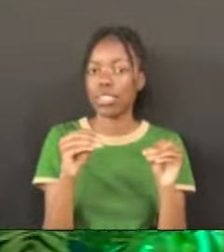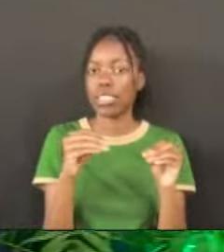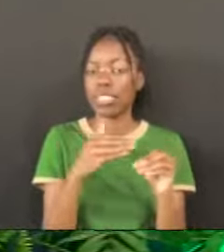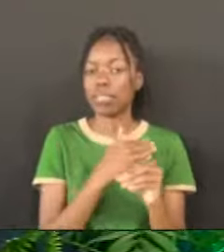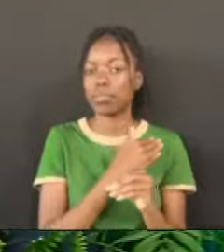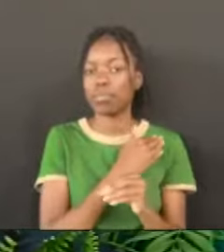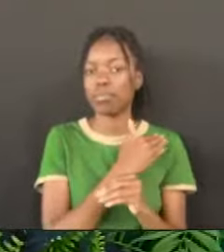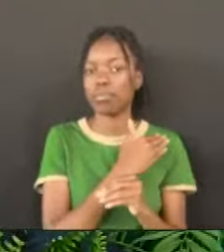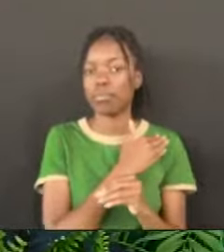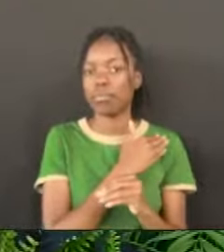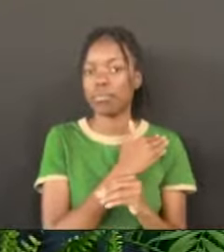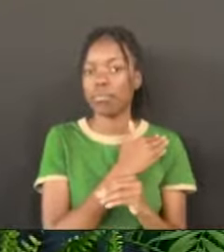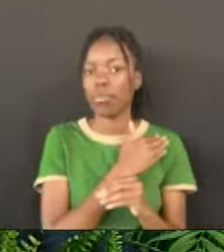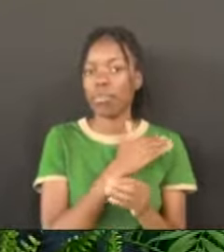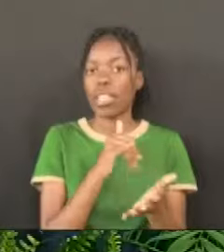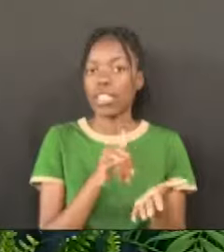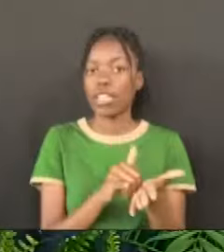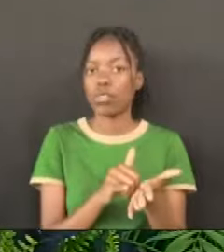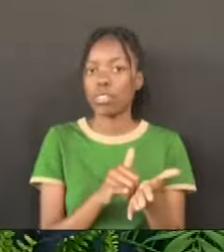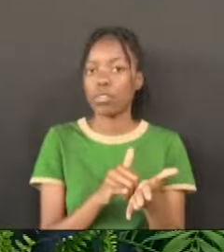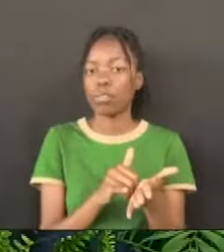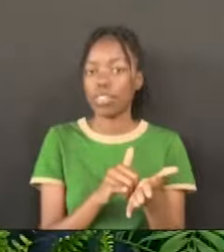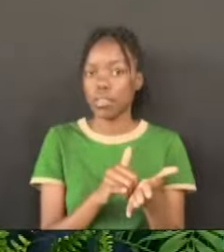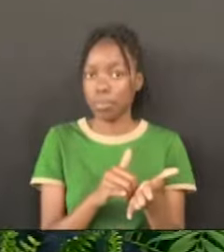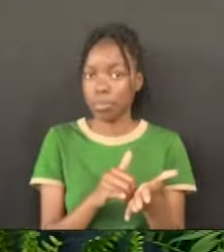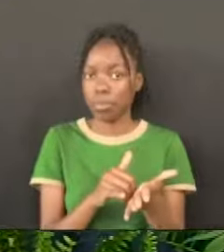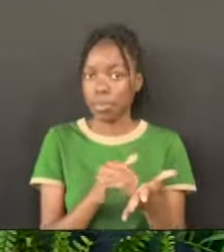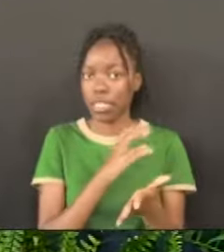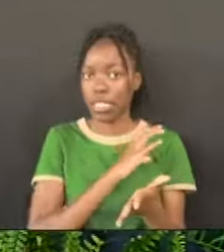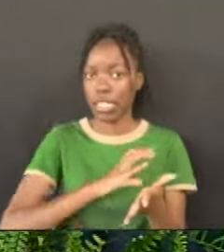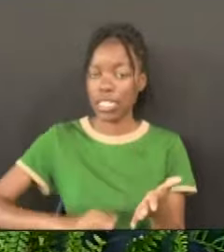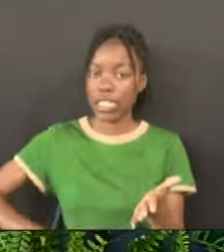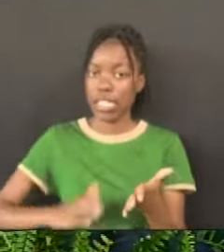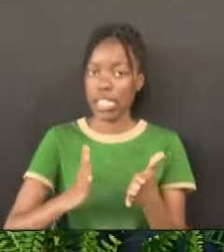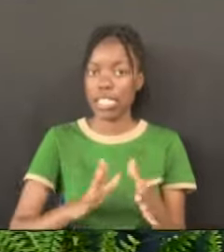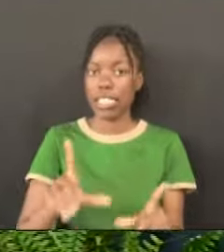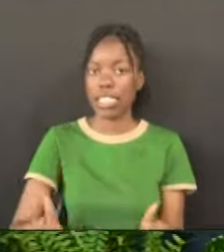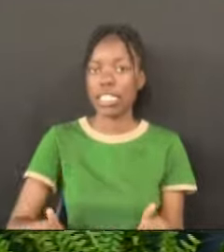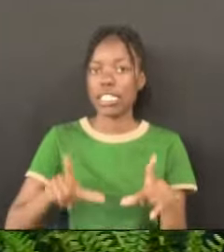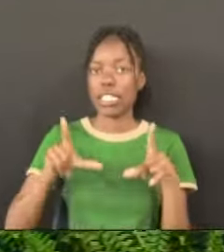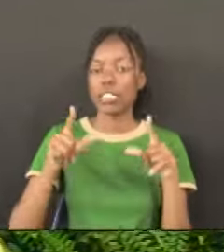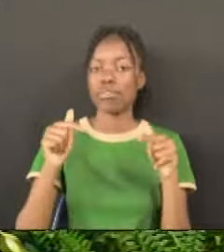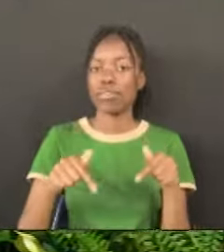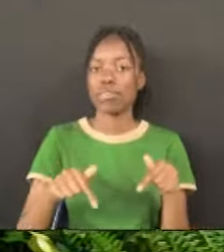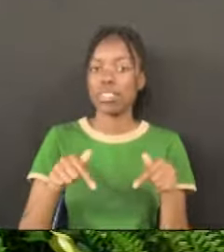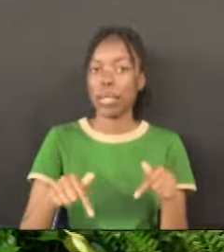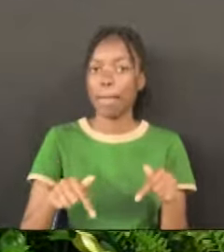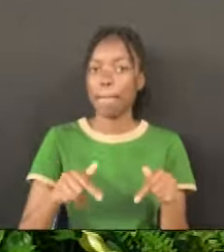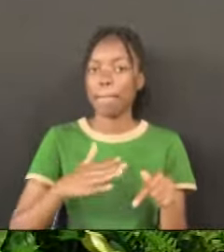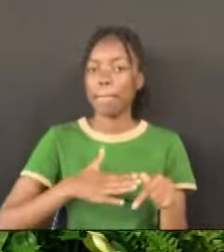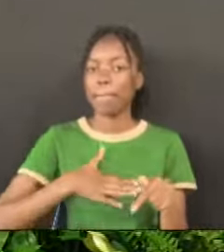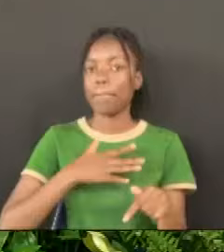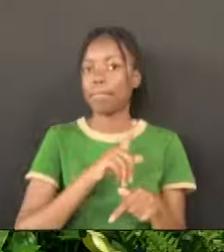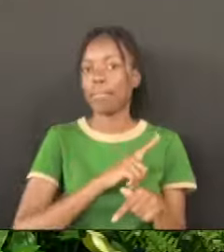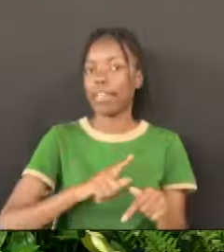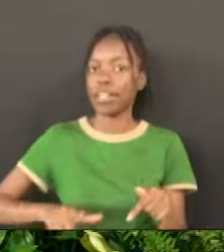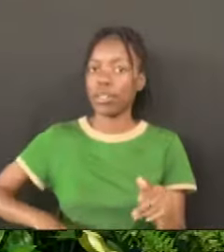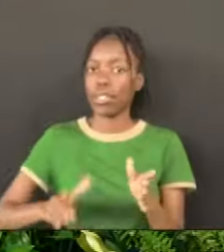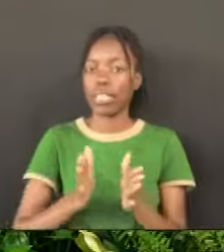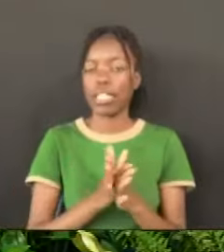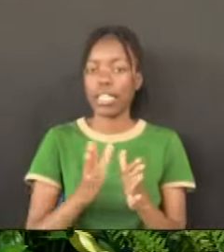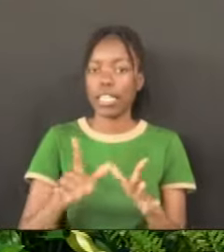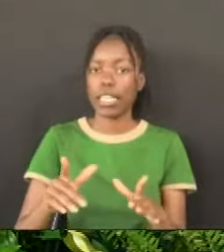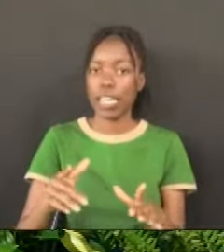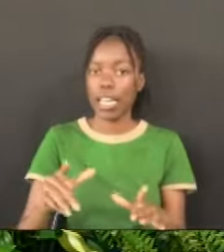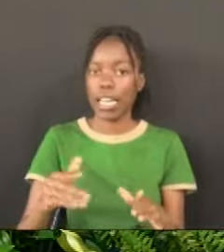And that could be the kind of Christianity that we live today. It is my Lord and I, as long as